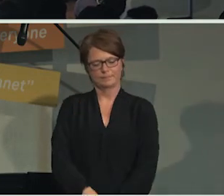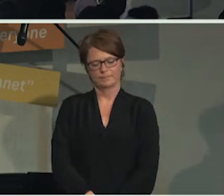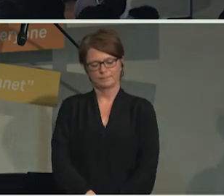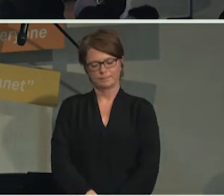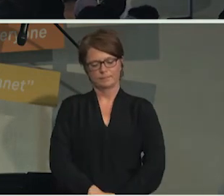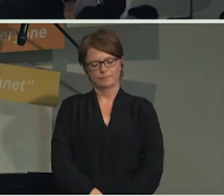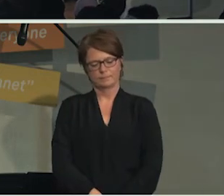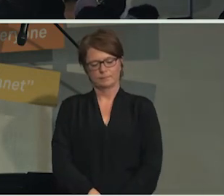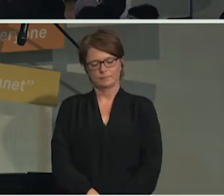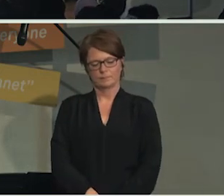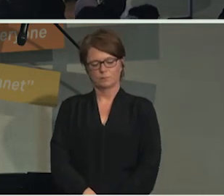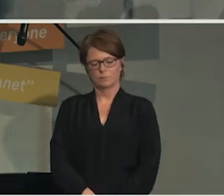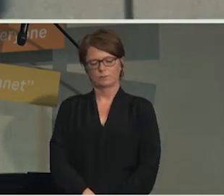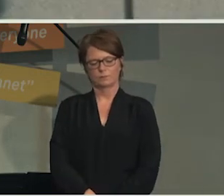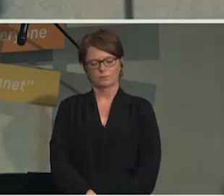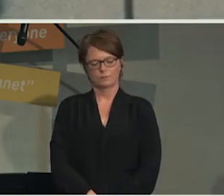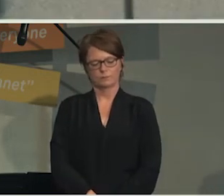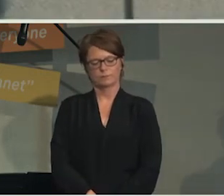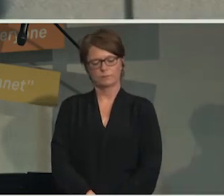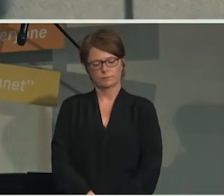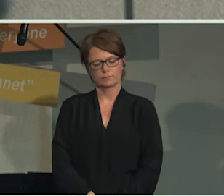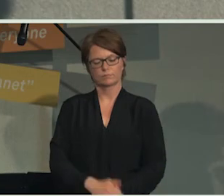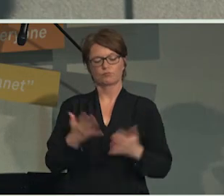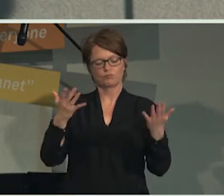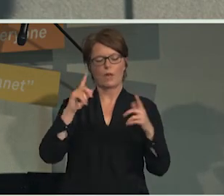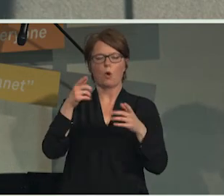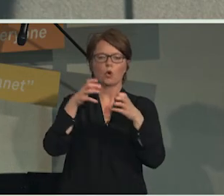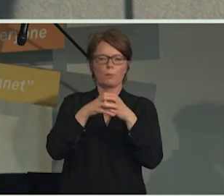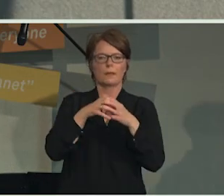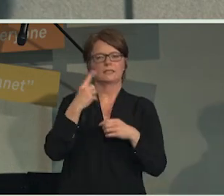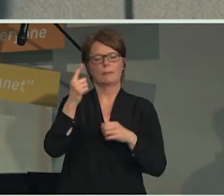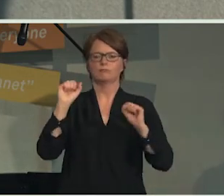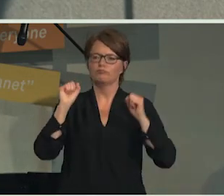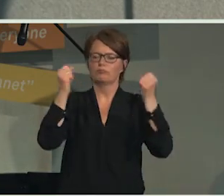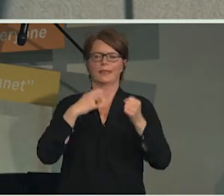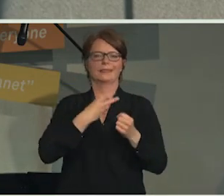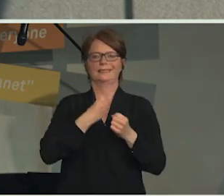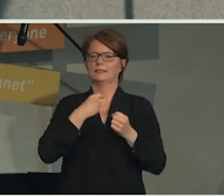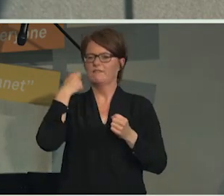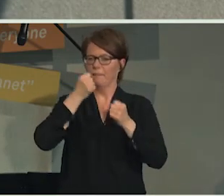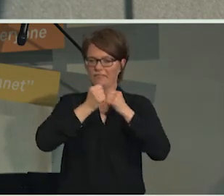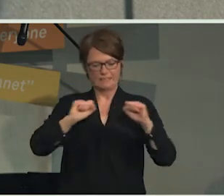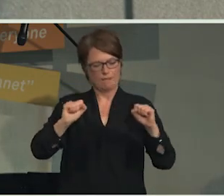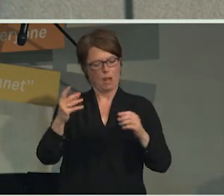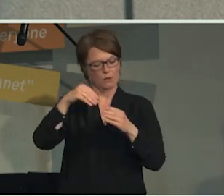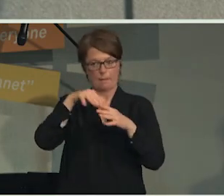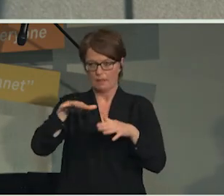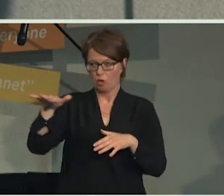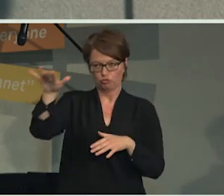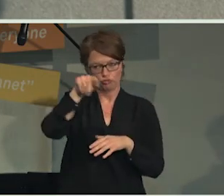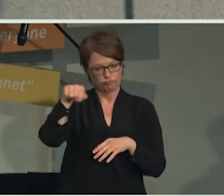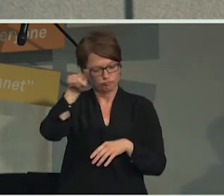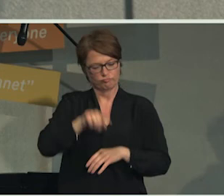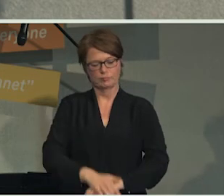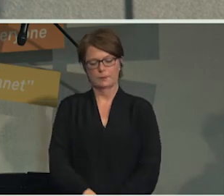The Moissy Collective of Paris. Yoo-hoo! But also Mwanamke, an Afro-feminist